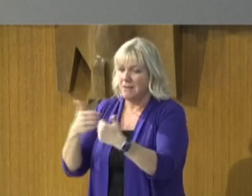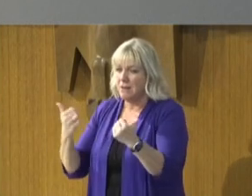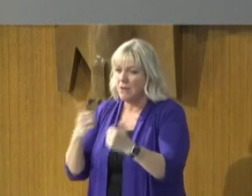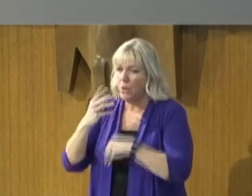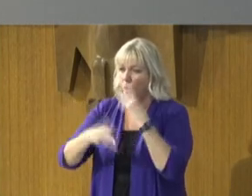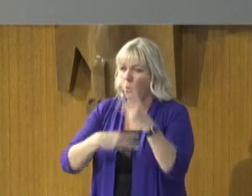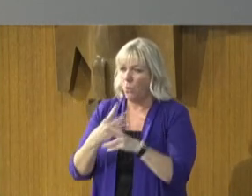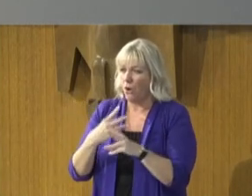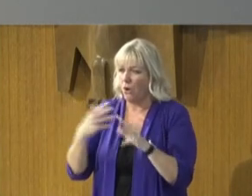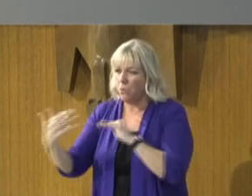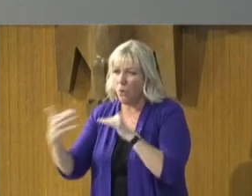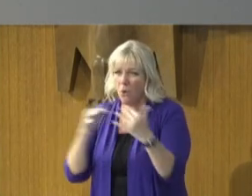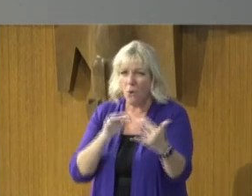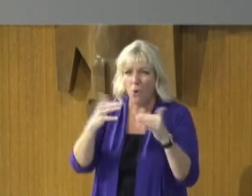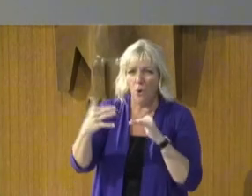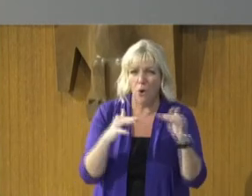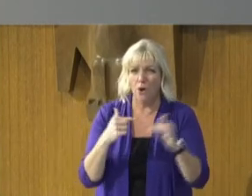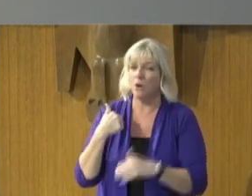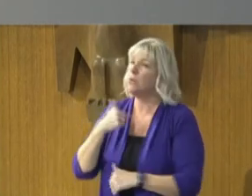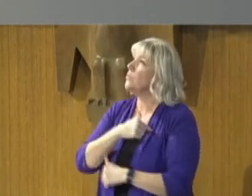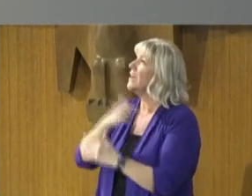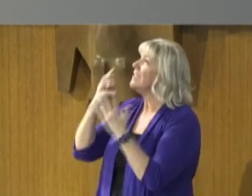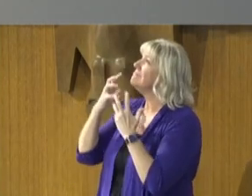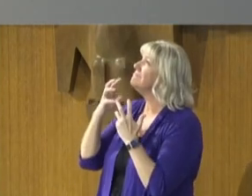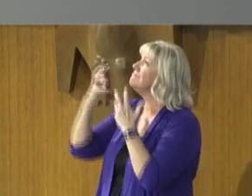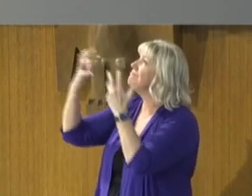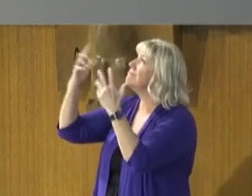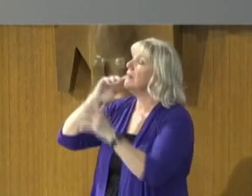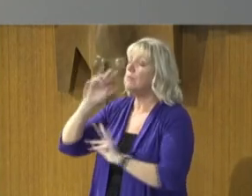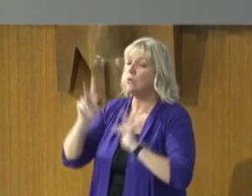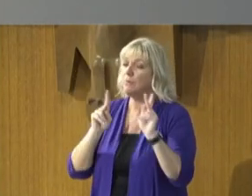by war, we cry out with those who